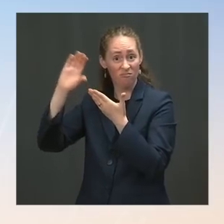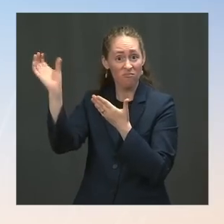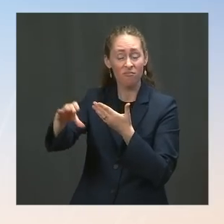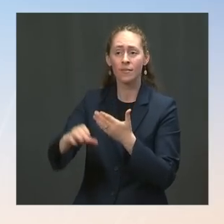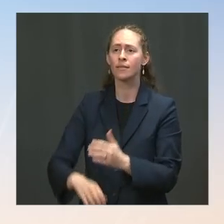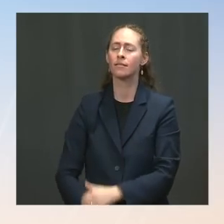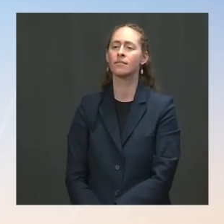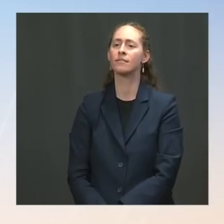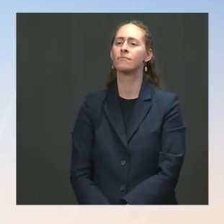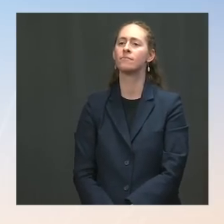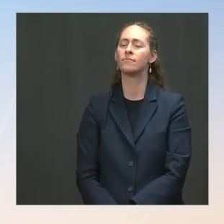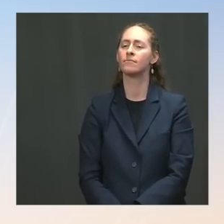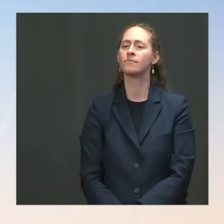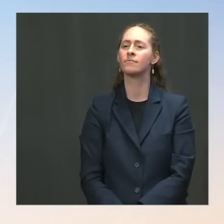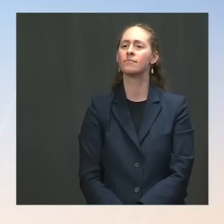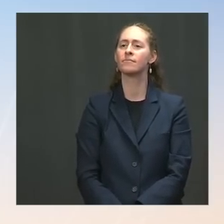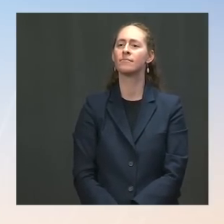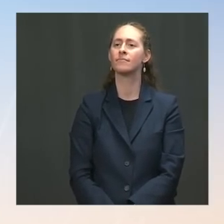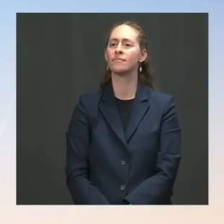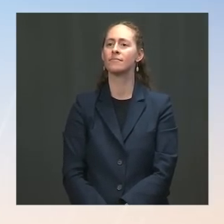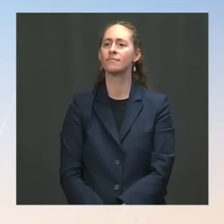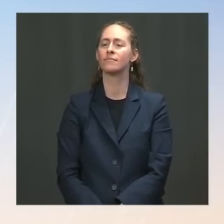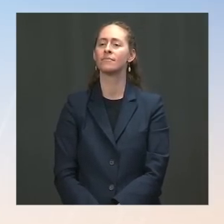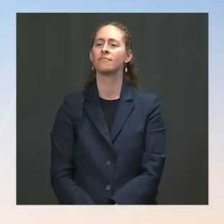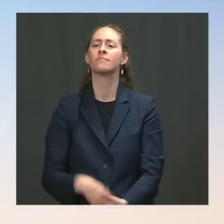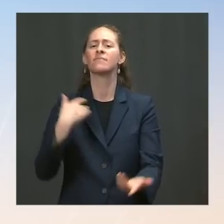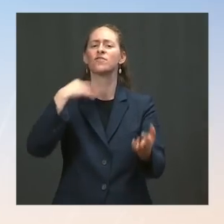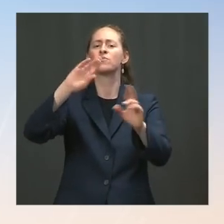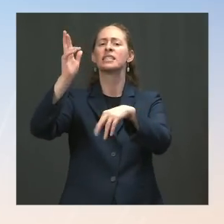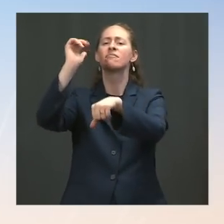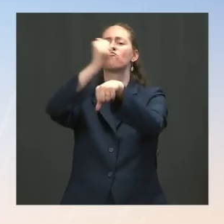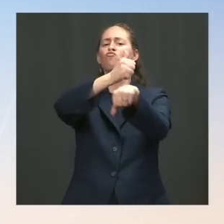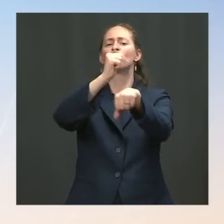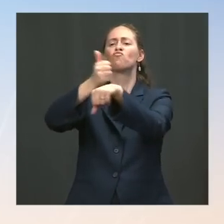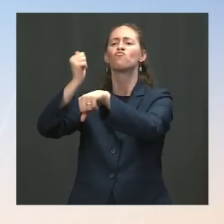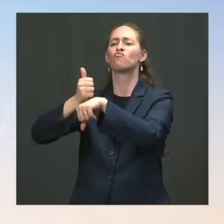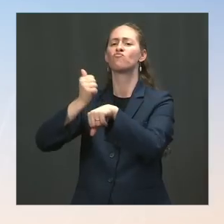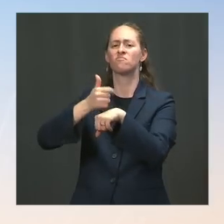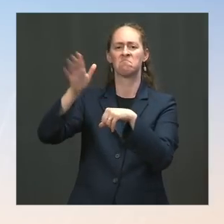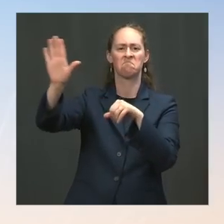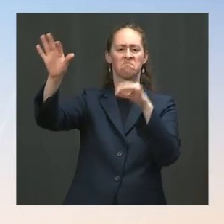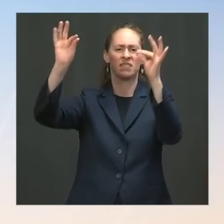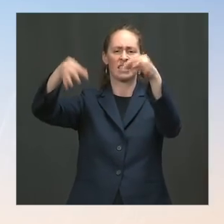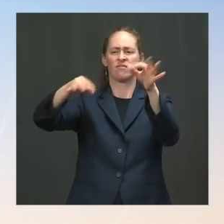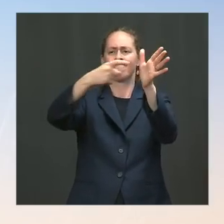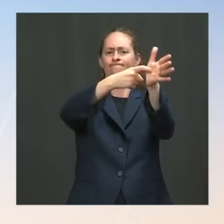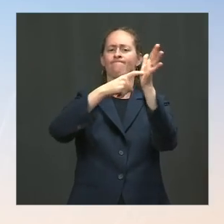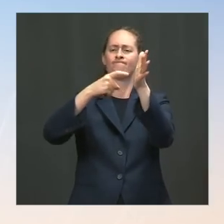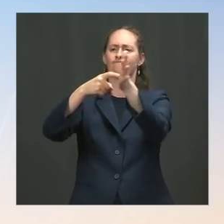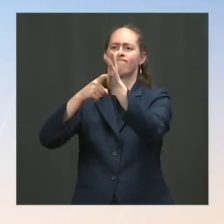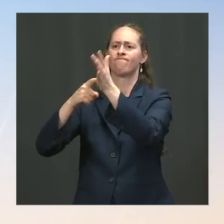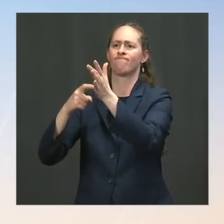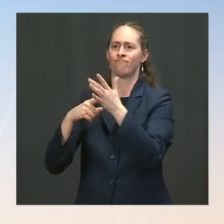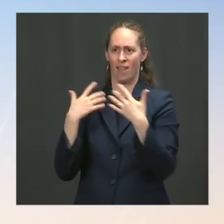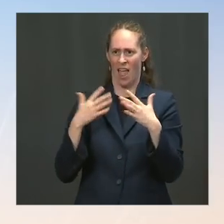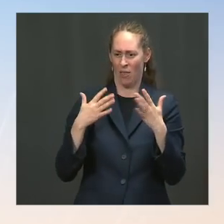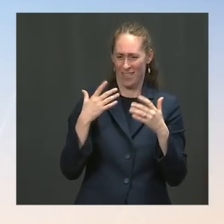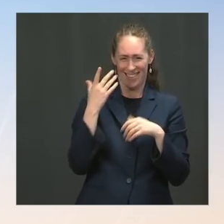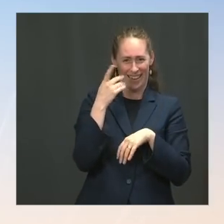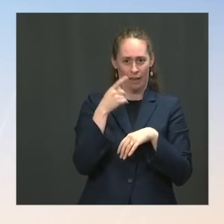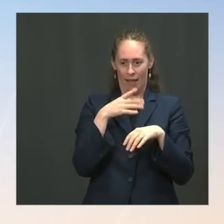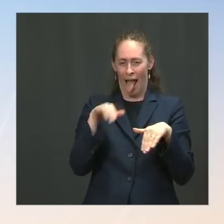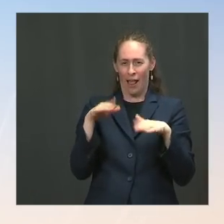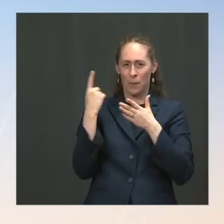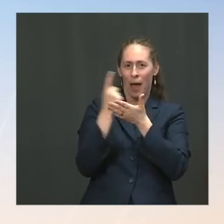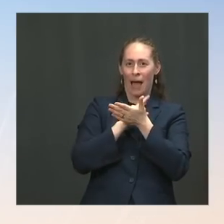Well, it's agency by agency, and obviously we're less than a full work week in here, so they're going to be, different agencies are going to be accounting for it